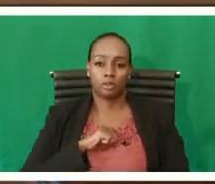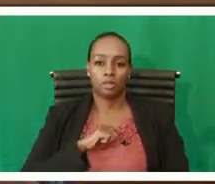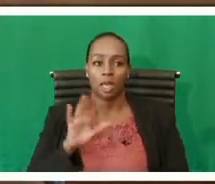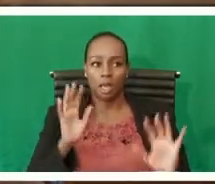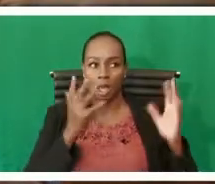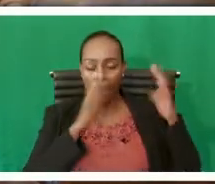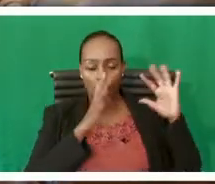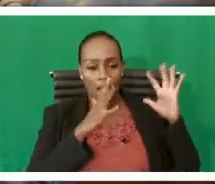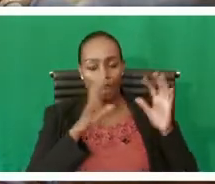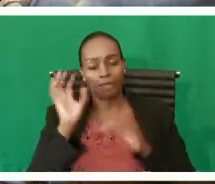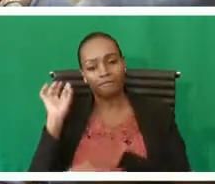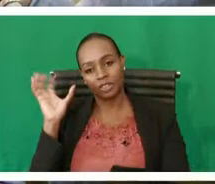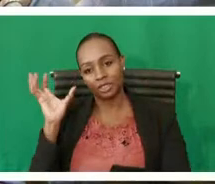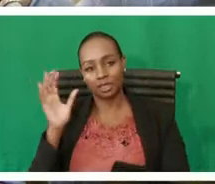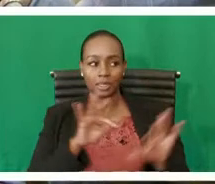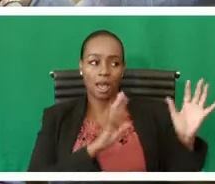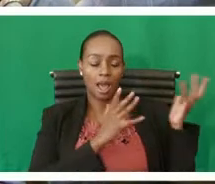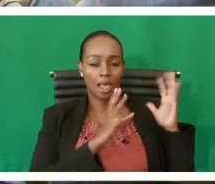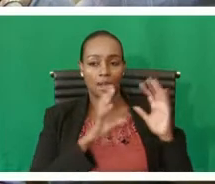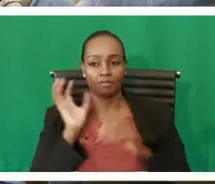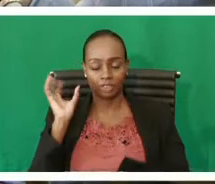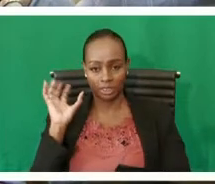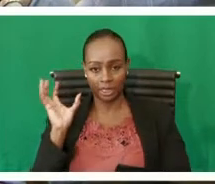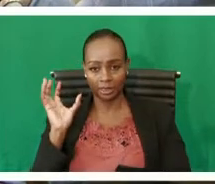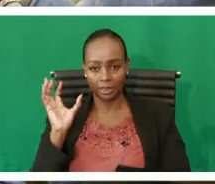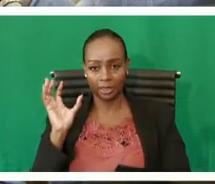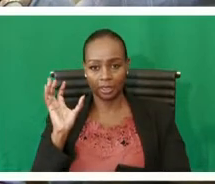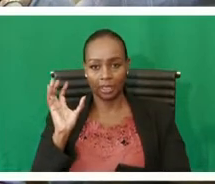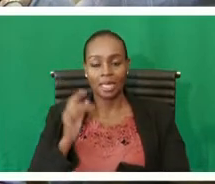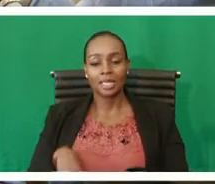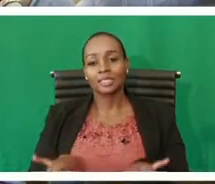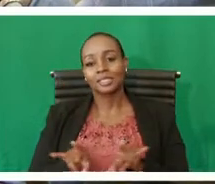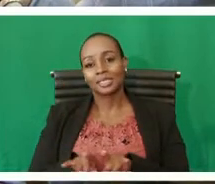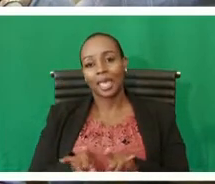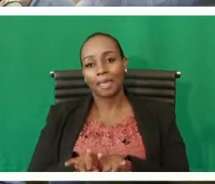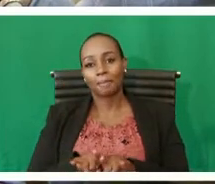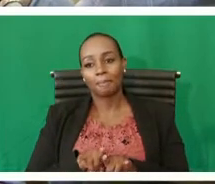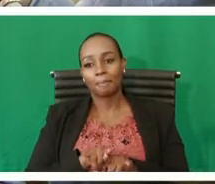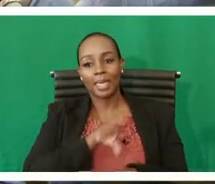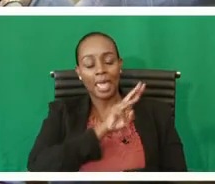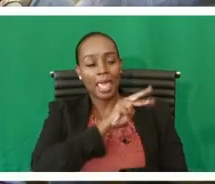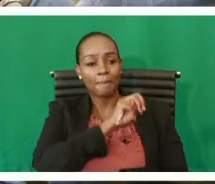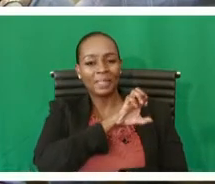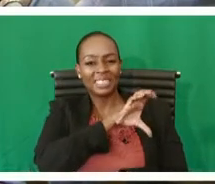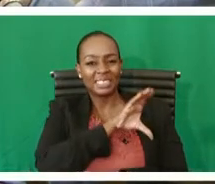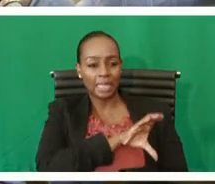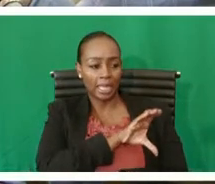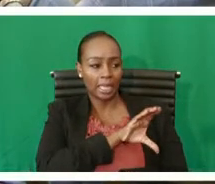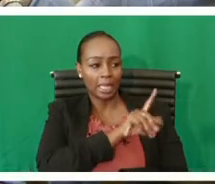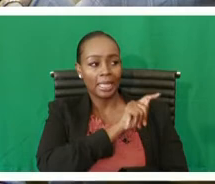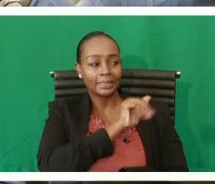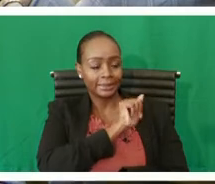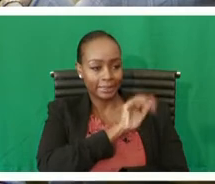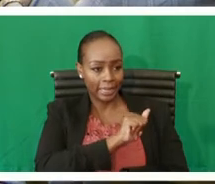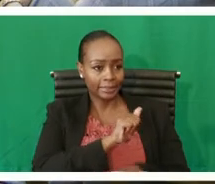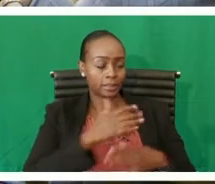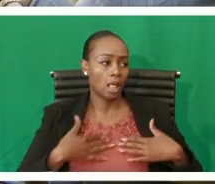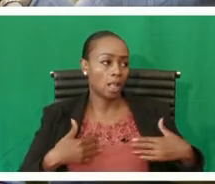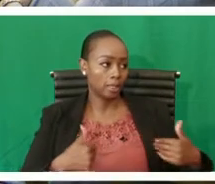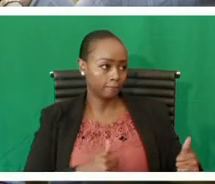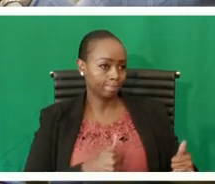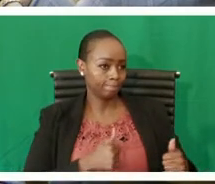Halala Freistata, halala. Ebile re lakaletsa ntate Magwe gore a fole ka potlako.